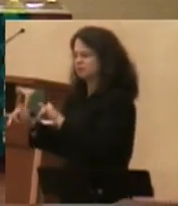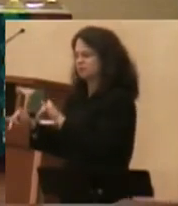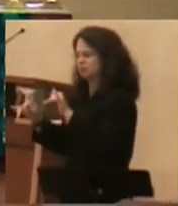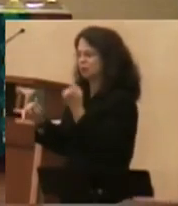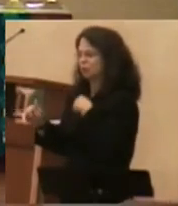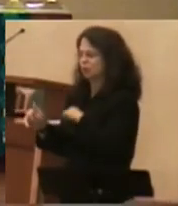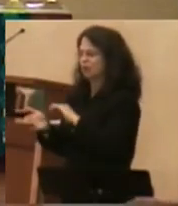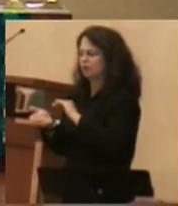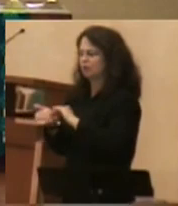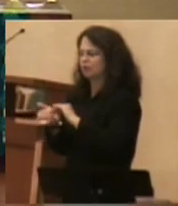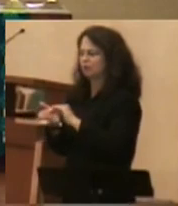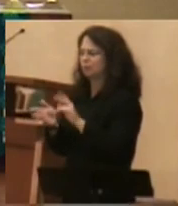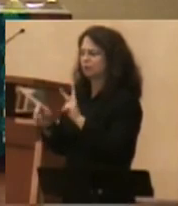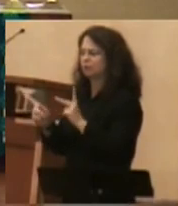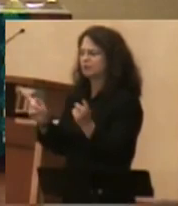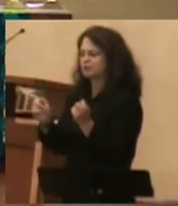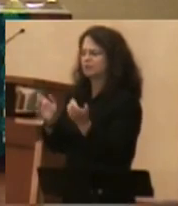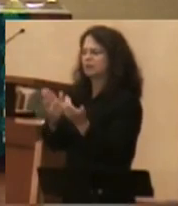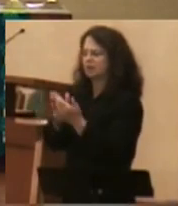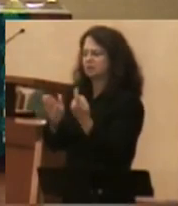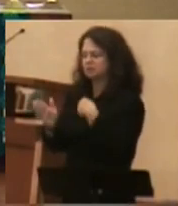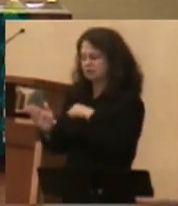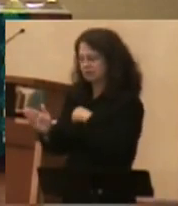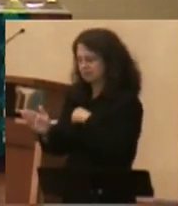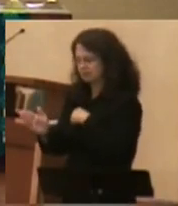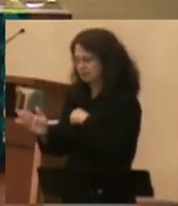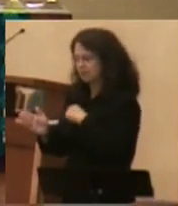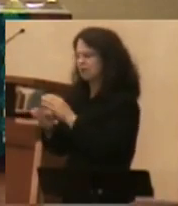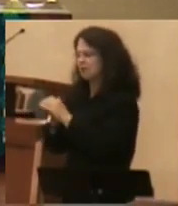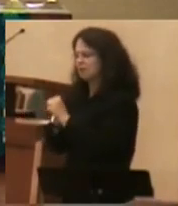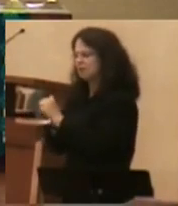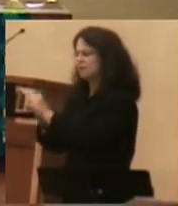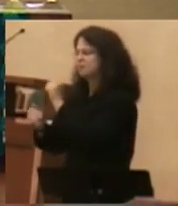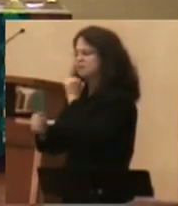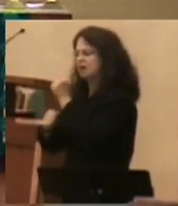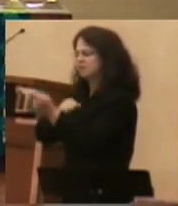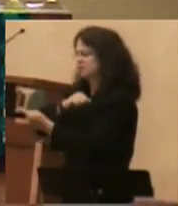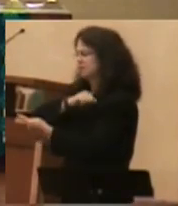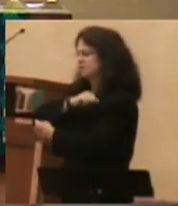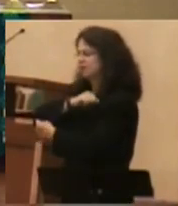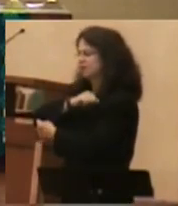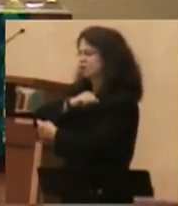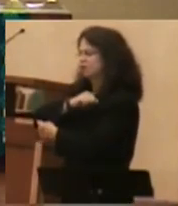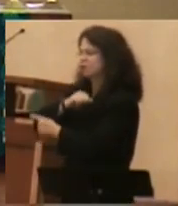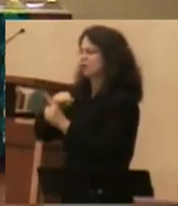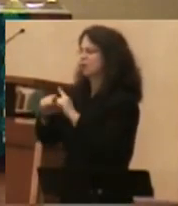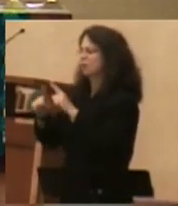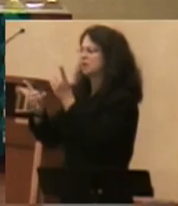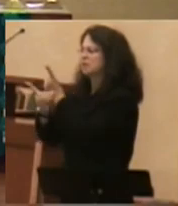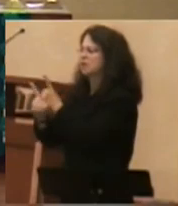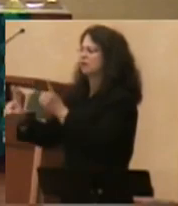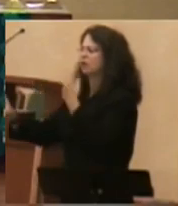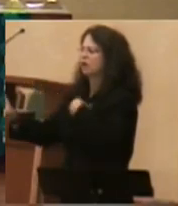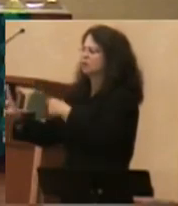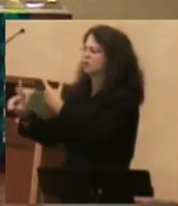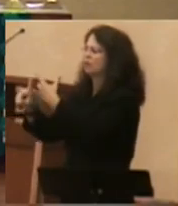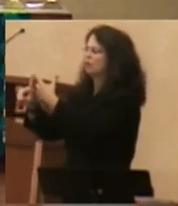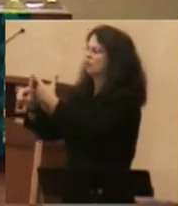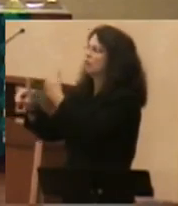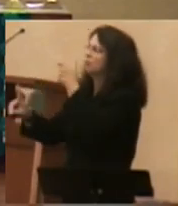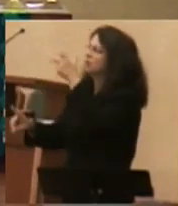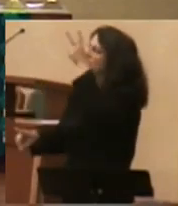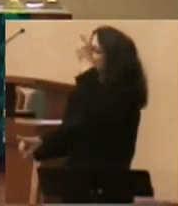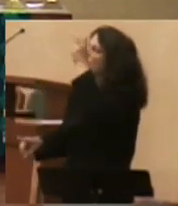trespasses, as we forgive those who trespass against us. And lead us not into temptation, but deliver us from